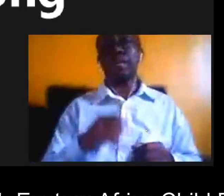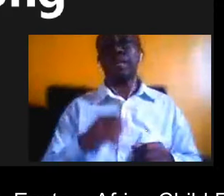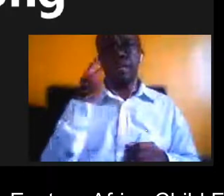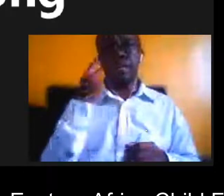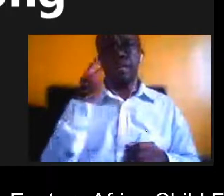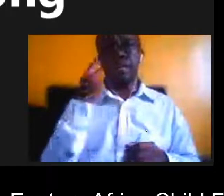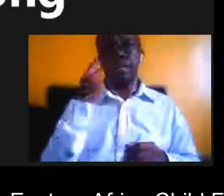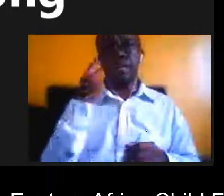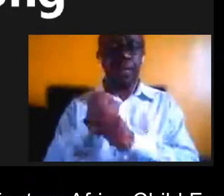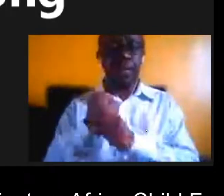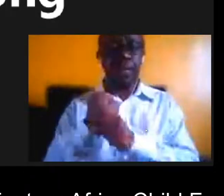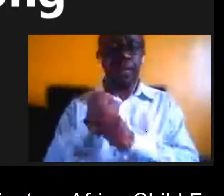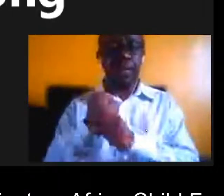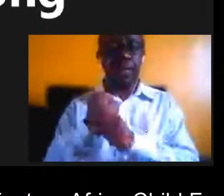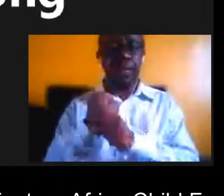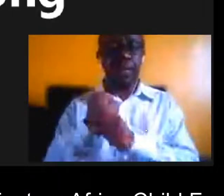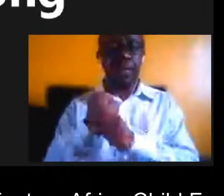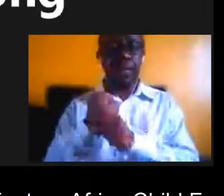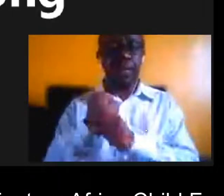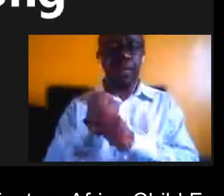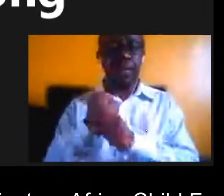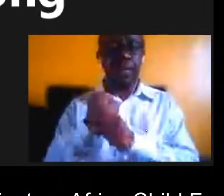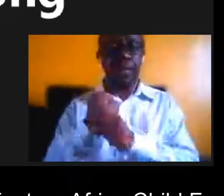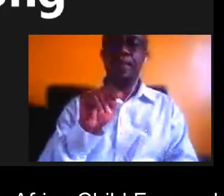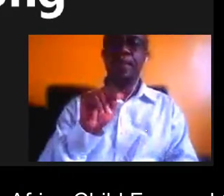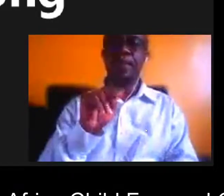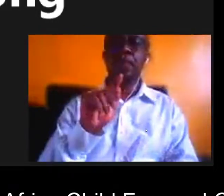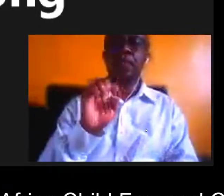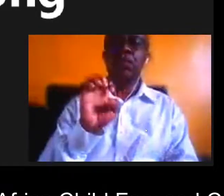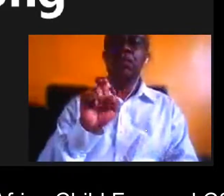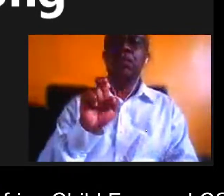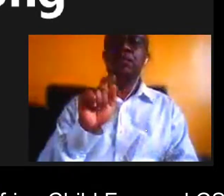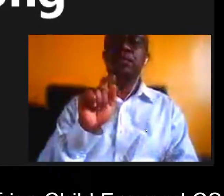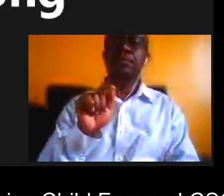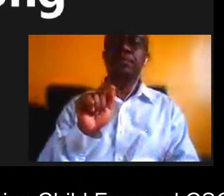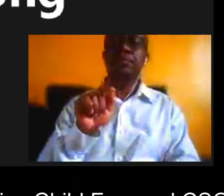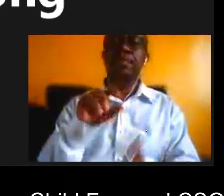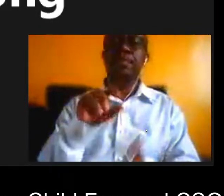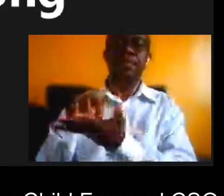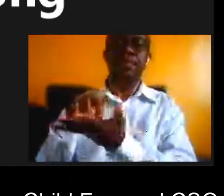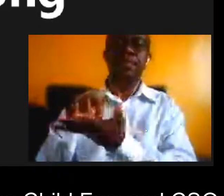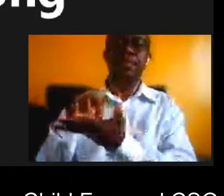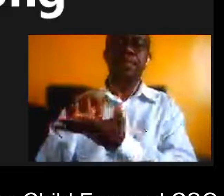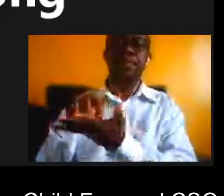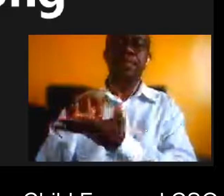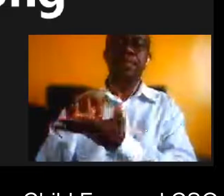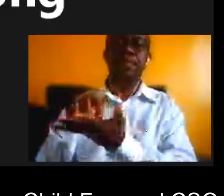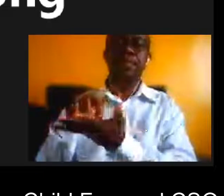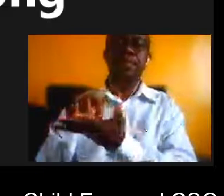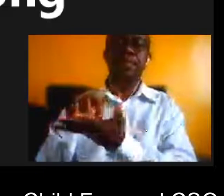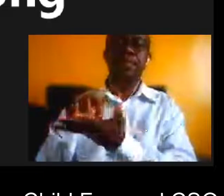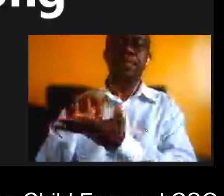working in the different contexts, and package that and share that,